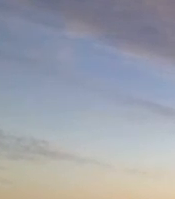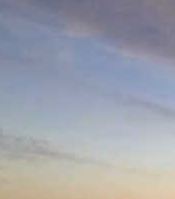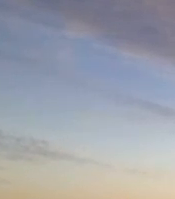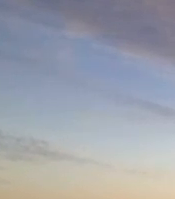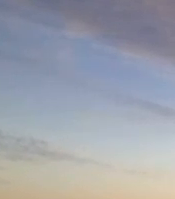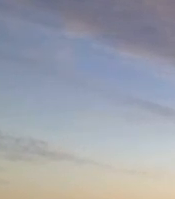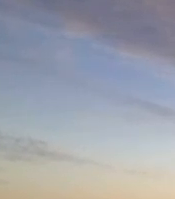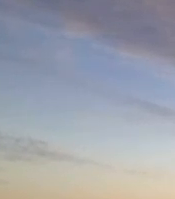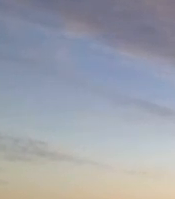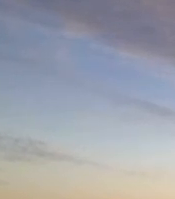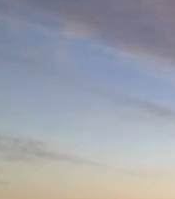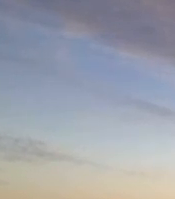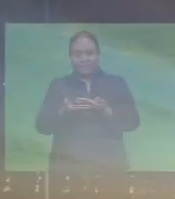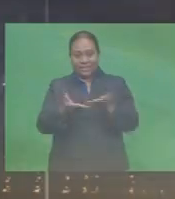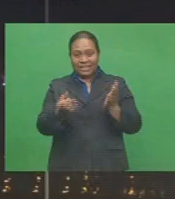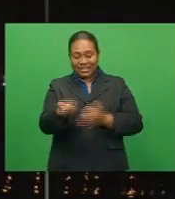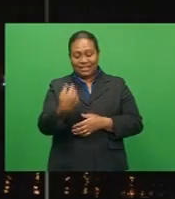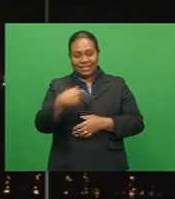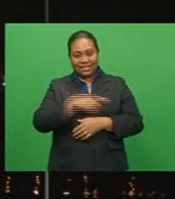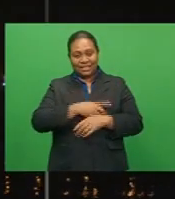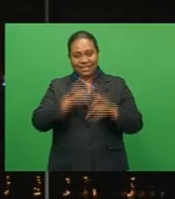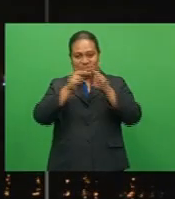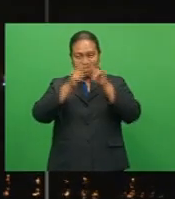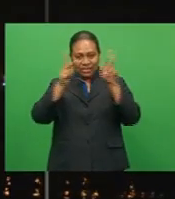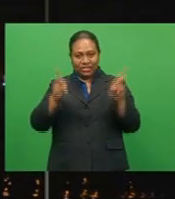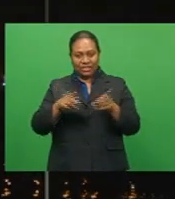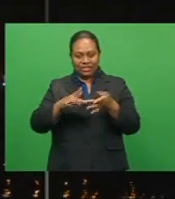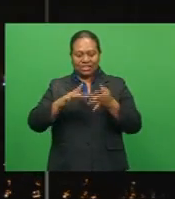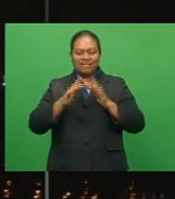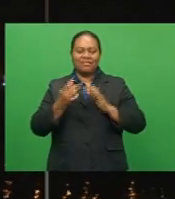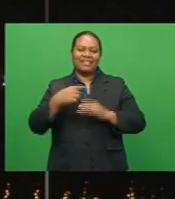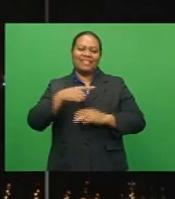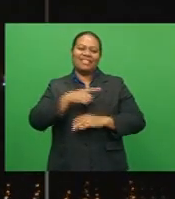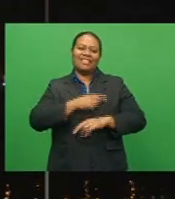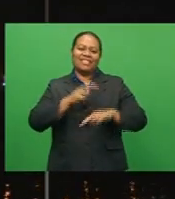Suva. And you can send us newsworthy pictures and videos to email